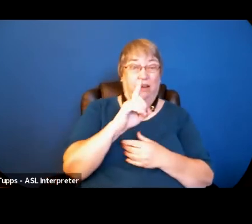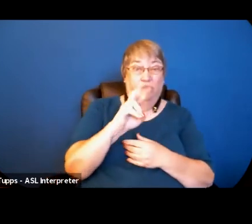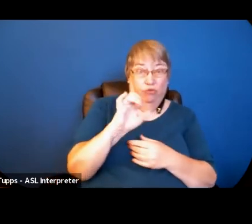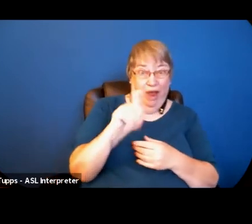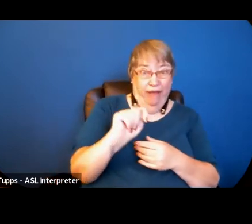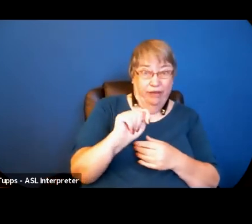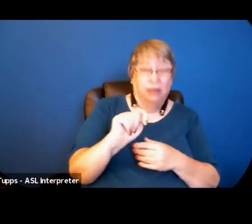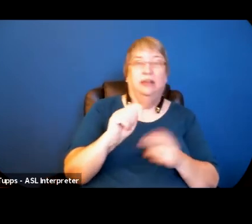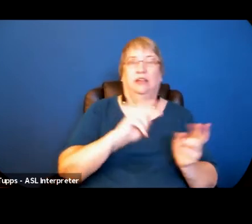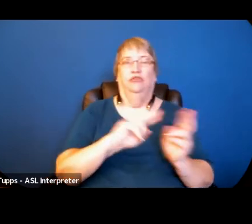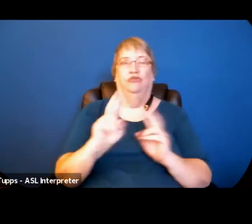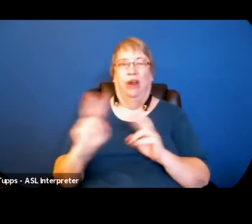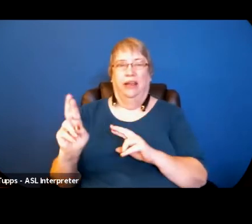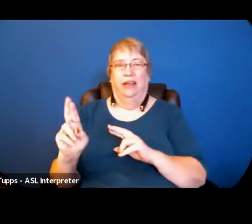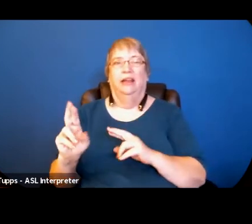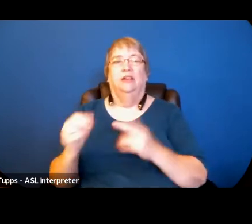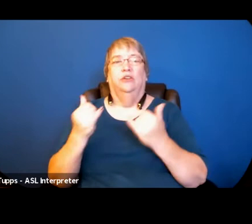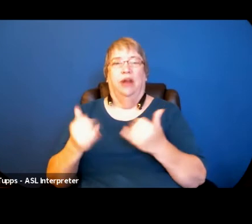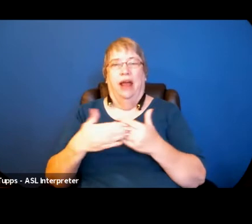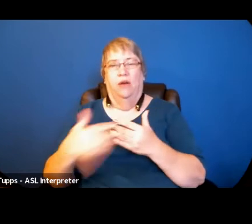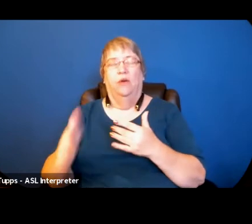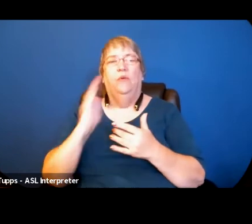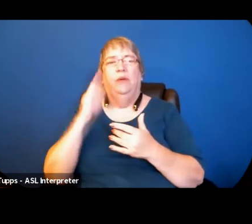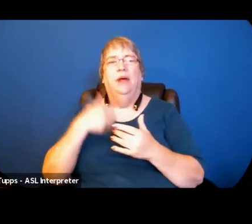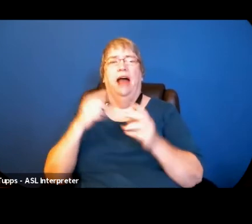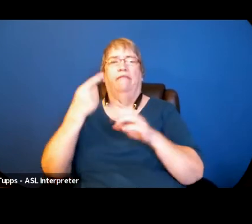doing some monthly engagement with